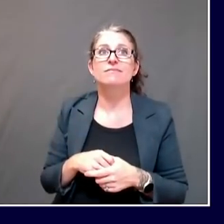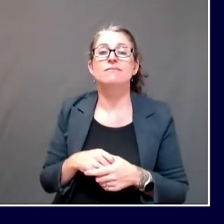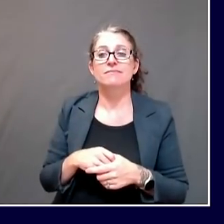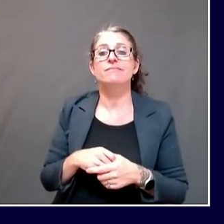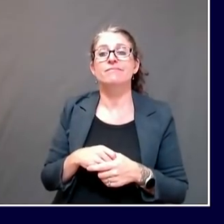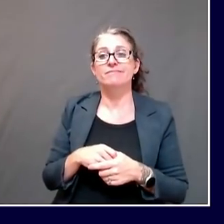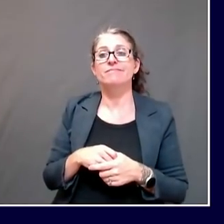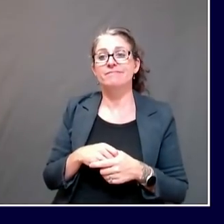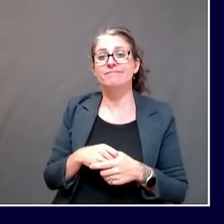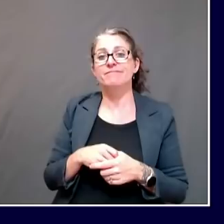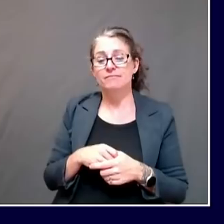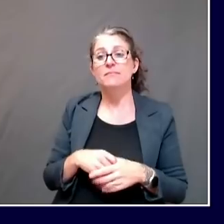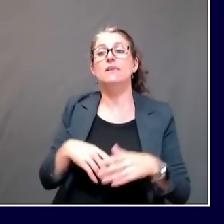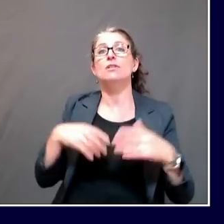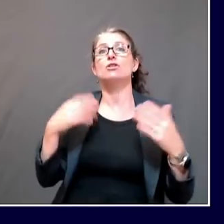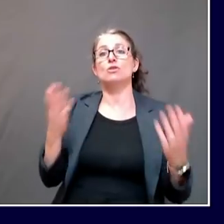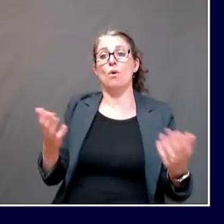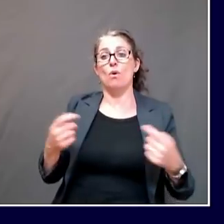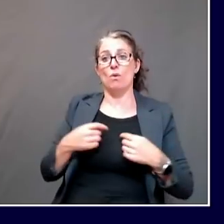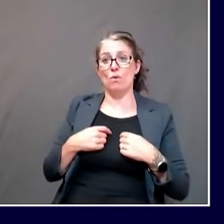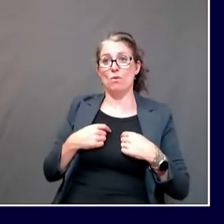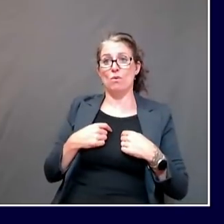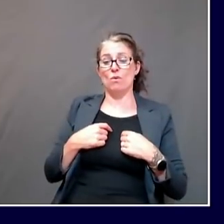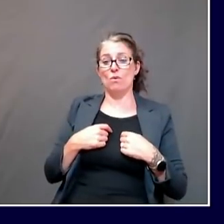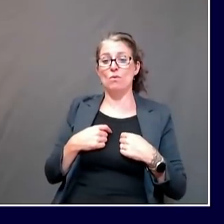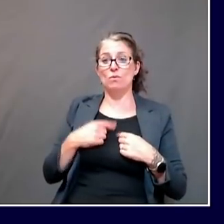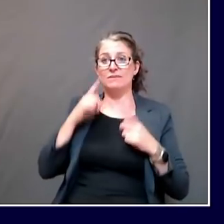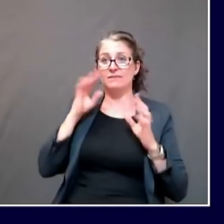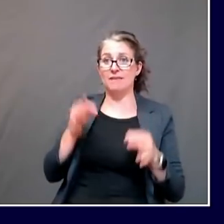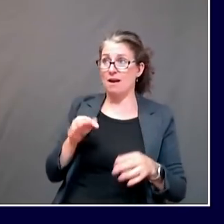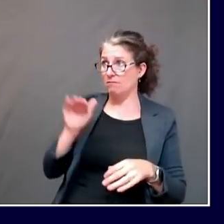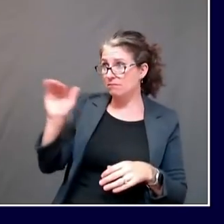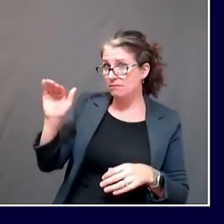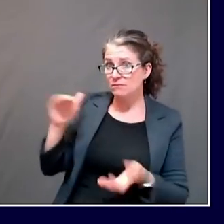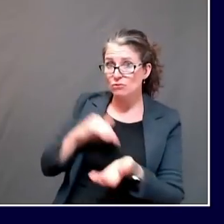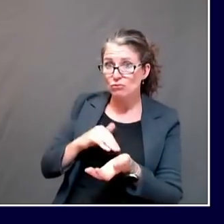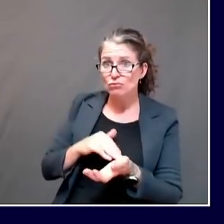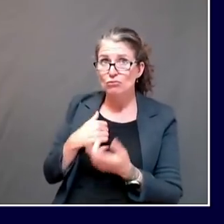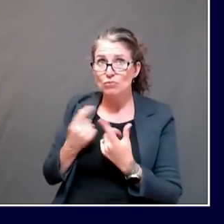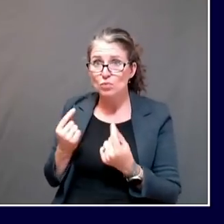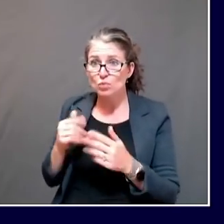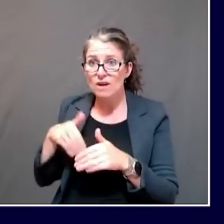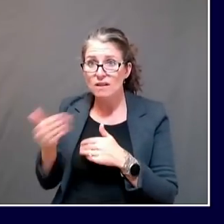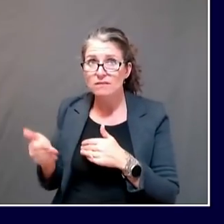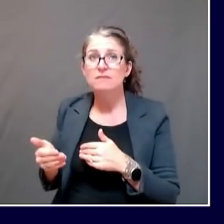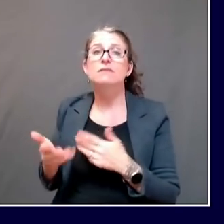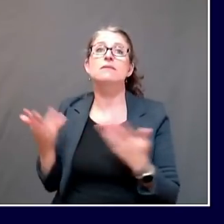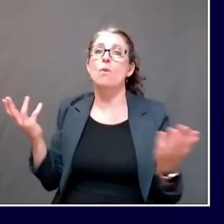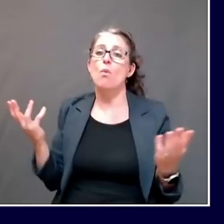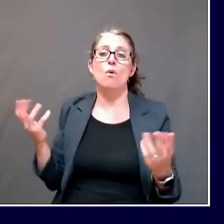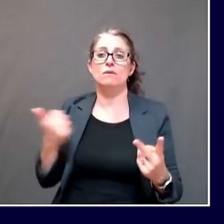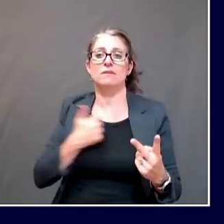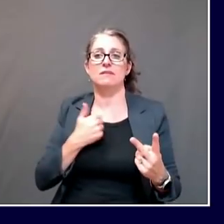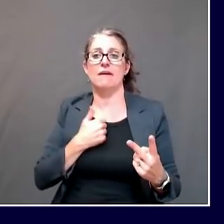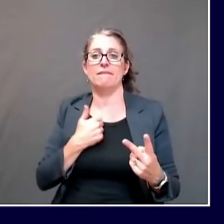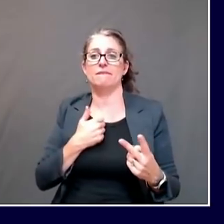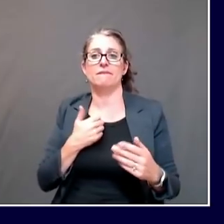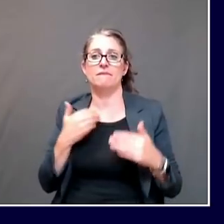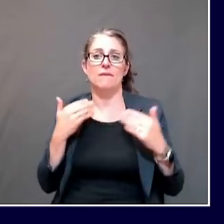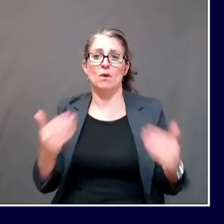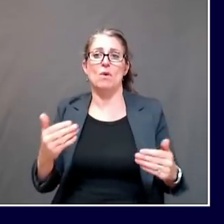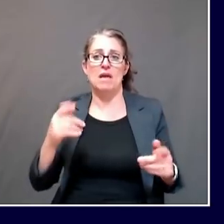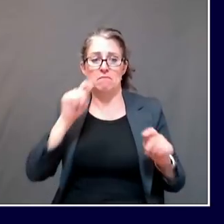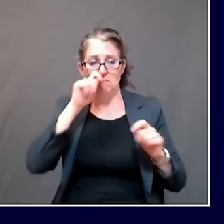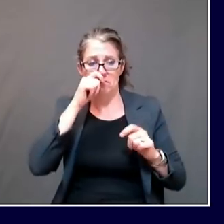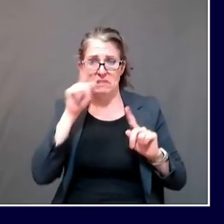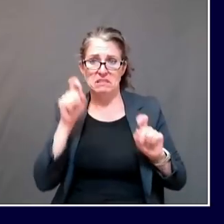their own utilizing the Maine DHHS, Maine CDC standing order. Okay, thank you very much. I'm